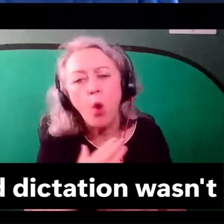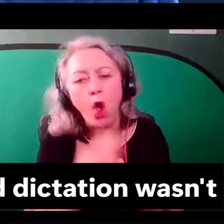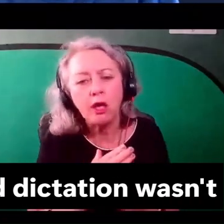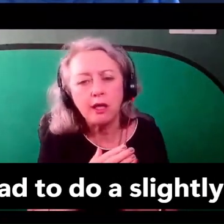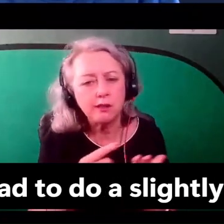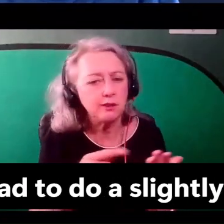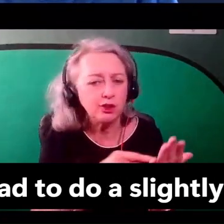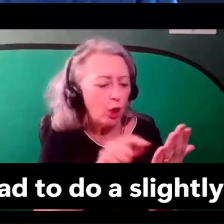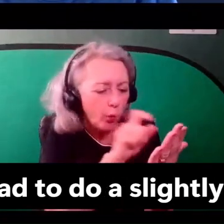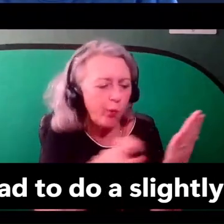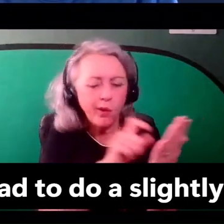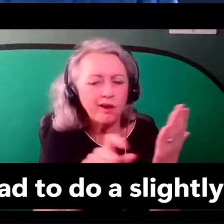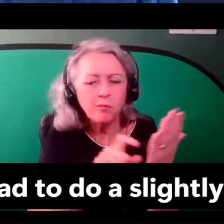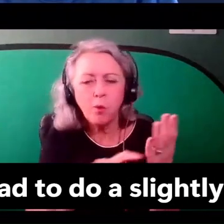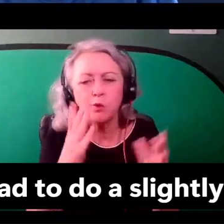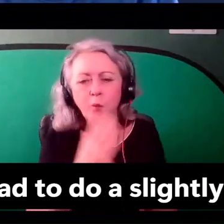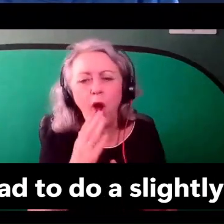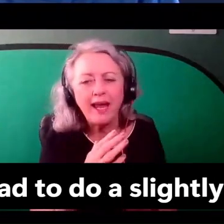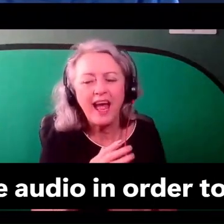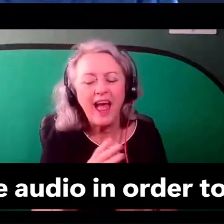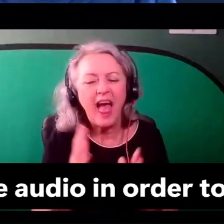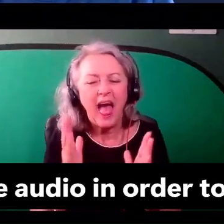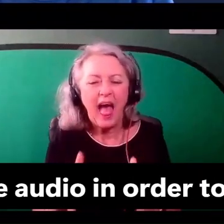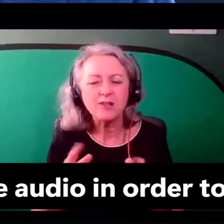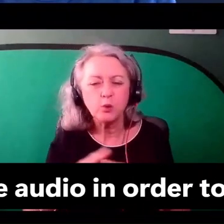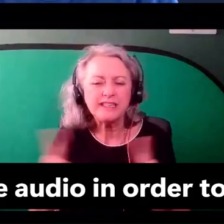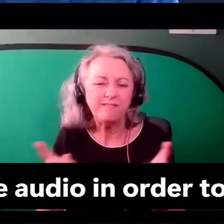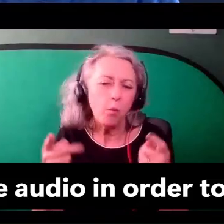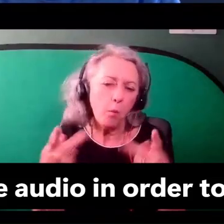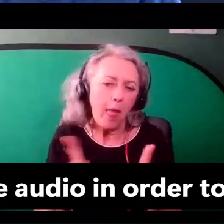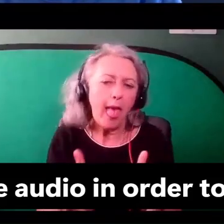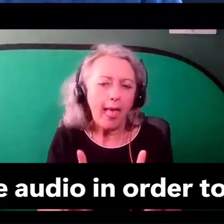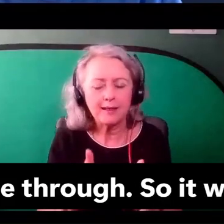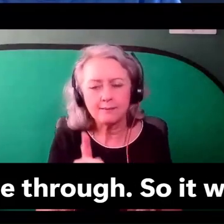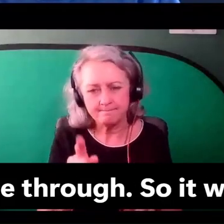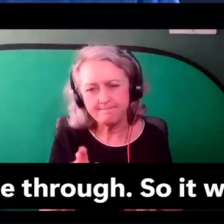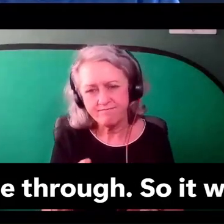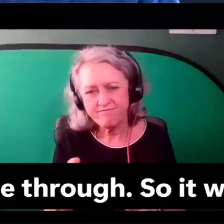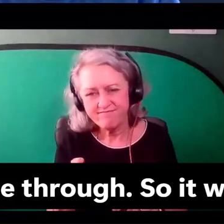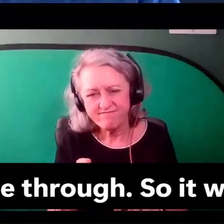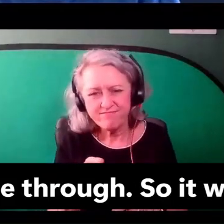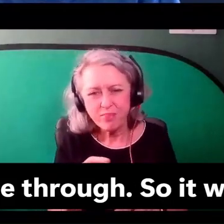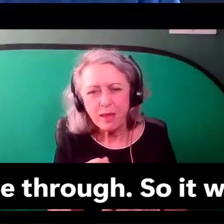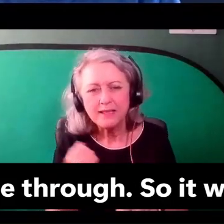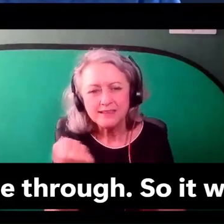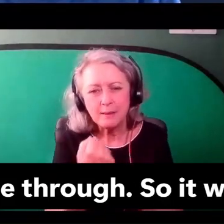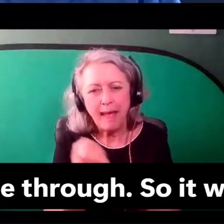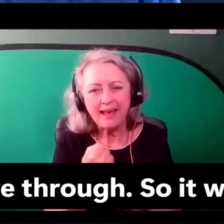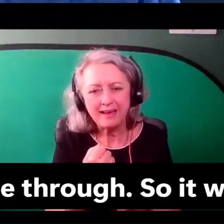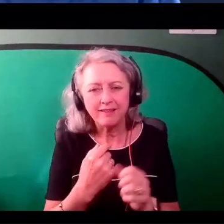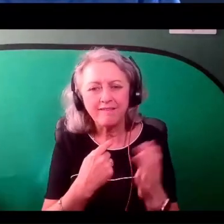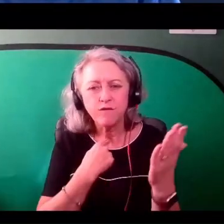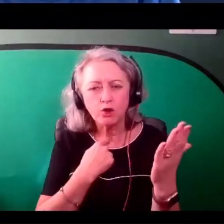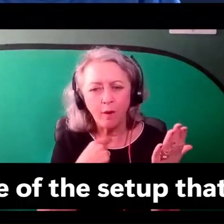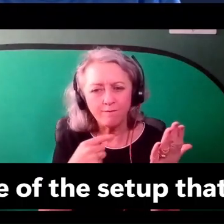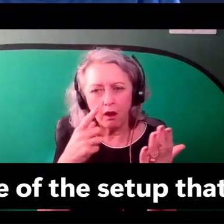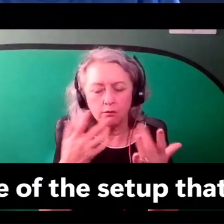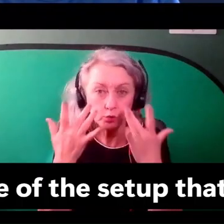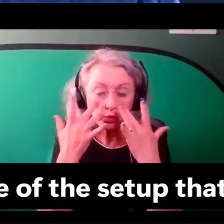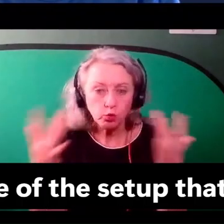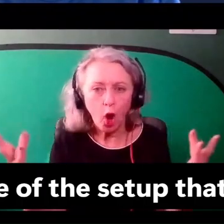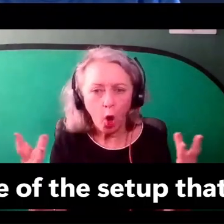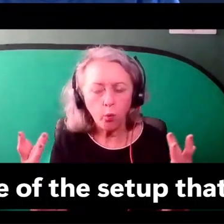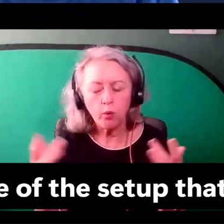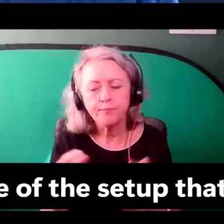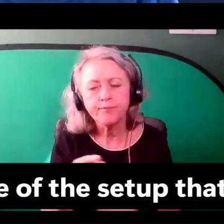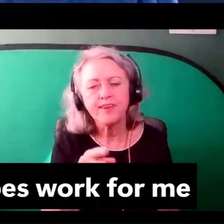dictation wasn't working, and I've had to do a slightly funky thing with the audio in order to get VoiceOver to come through. So it was just